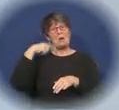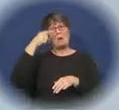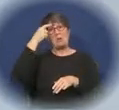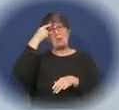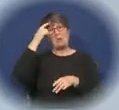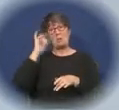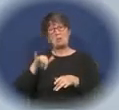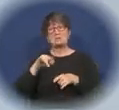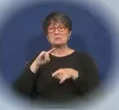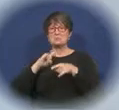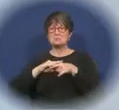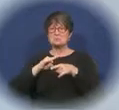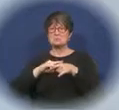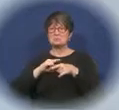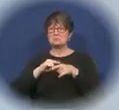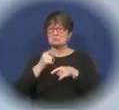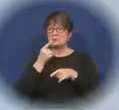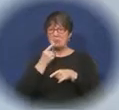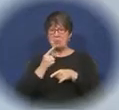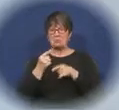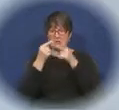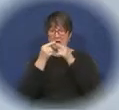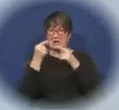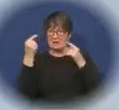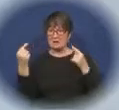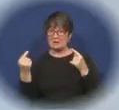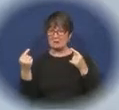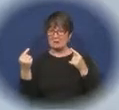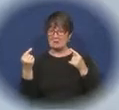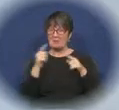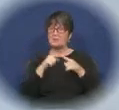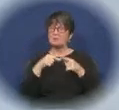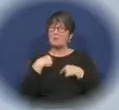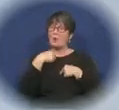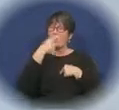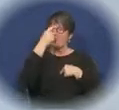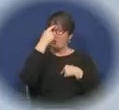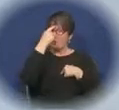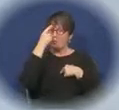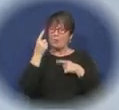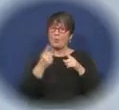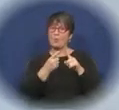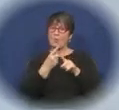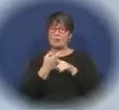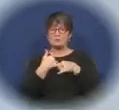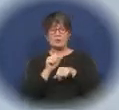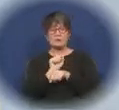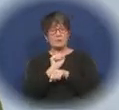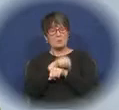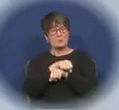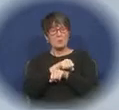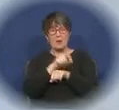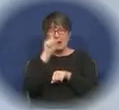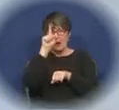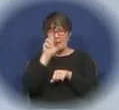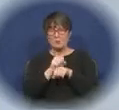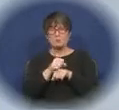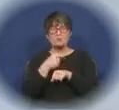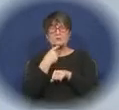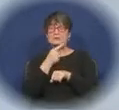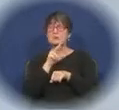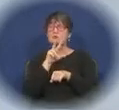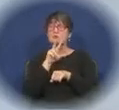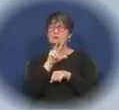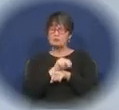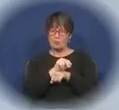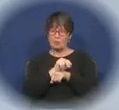the cigarette was the only enemy. And so I thought that when it comes to overcoming a habit, you just say no